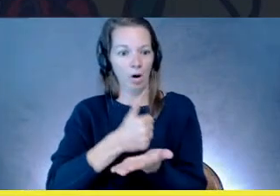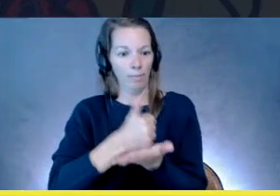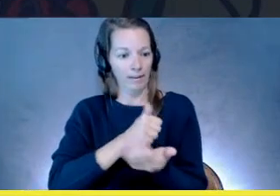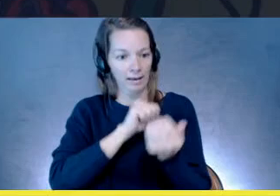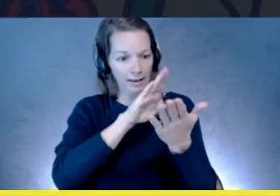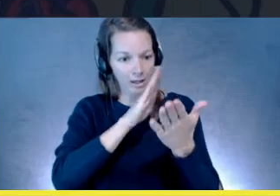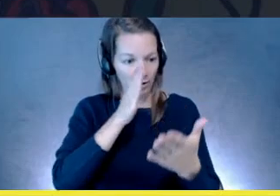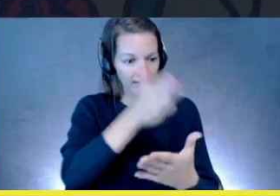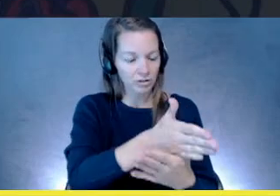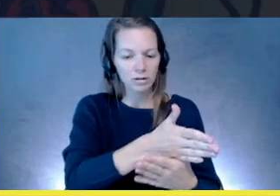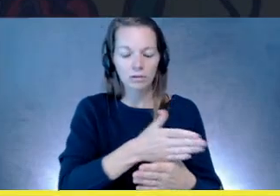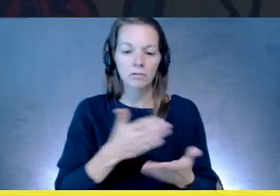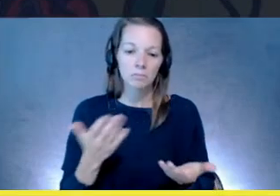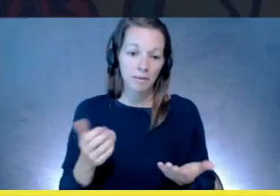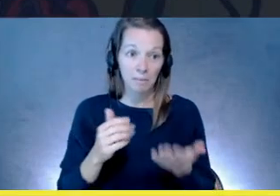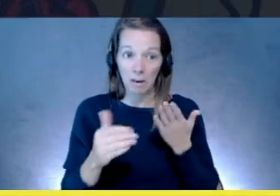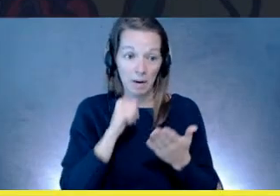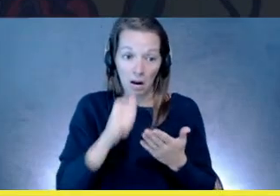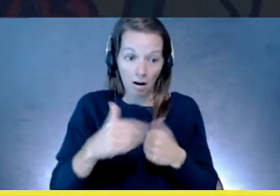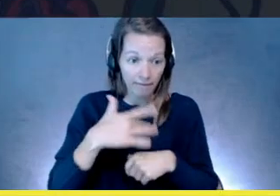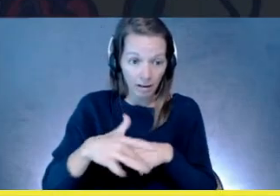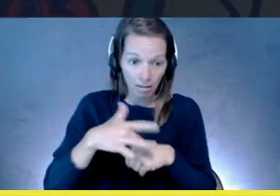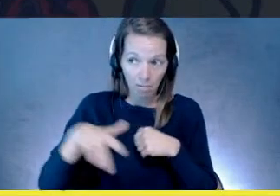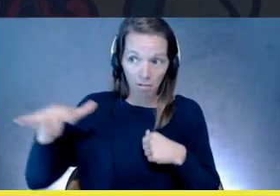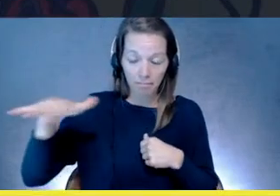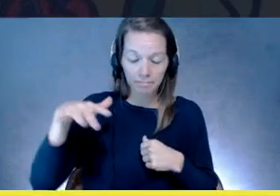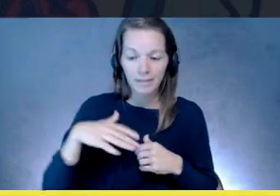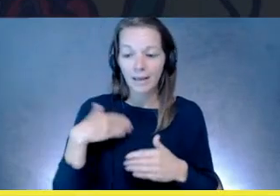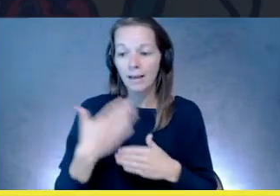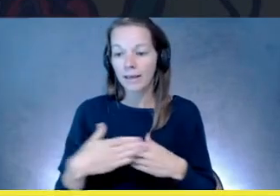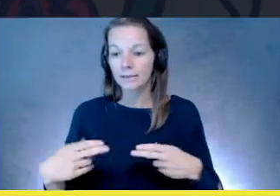are not otherwise available. Next slide, please.